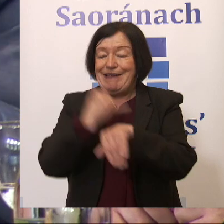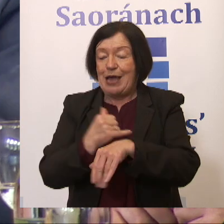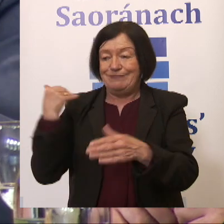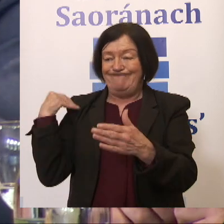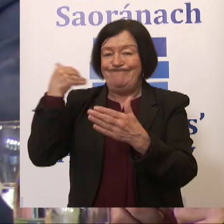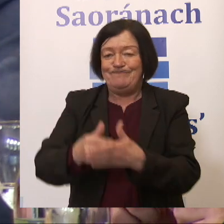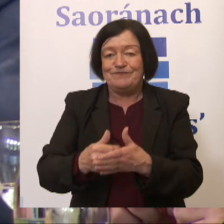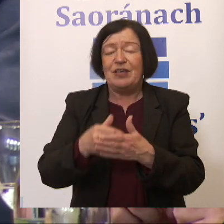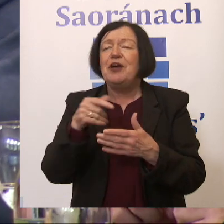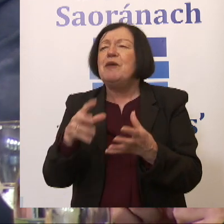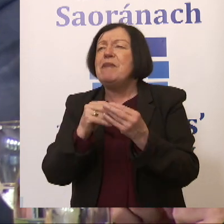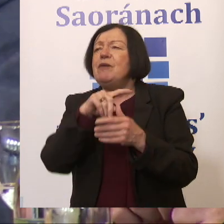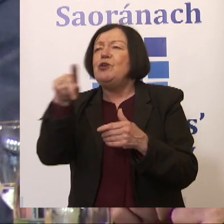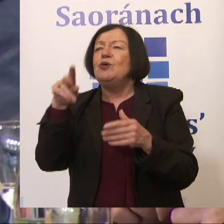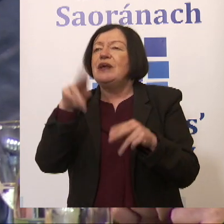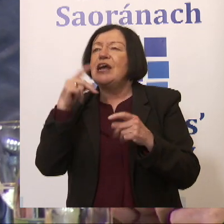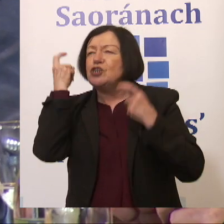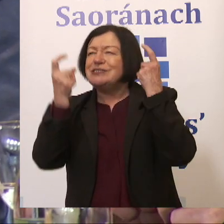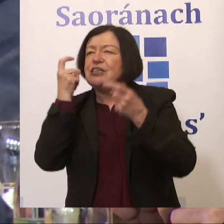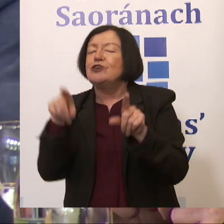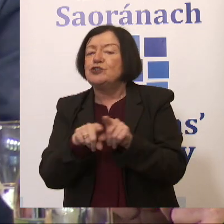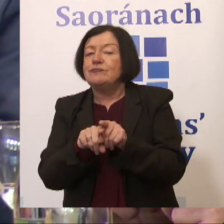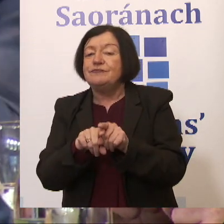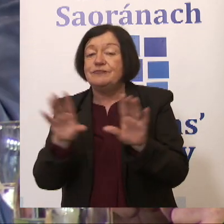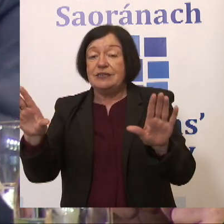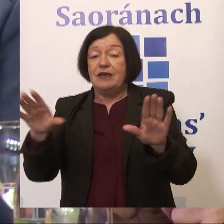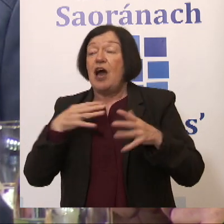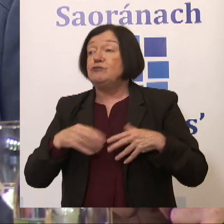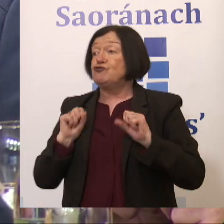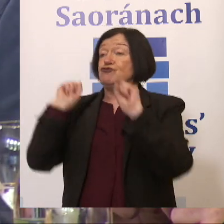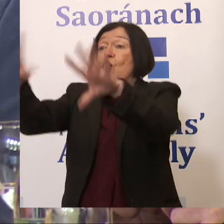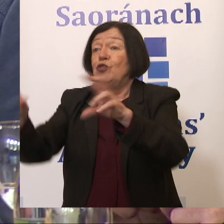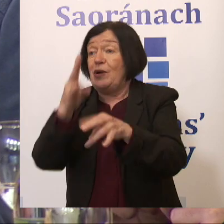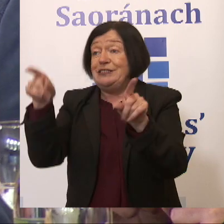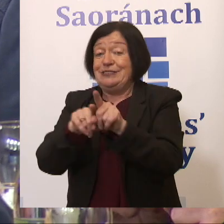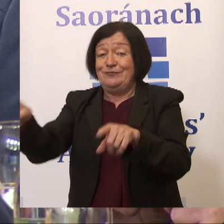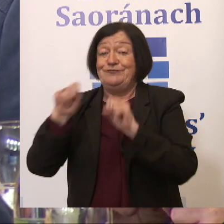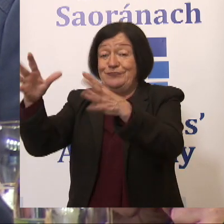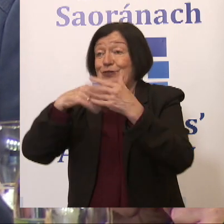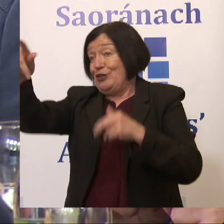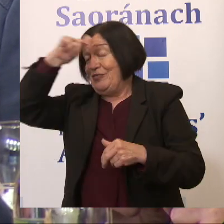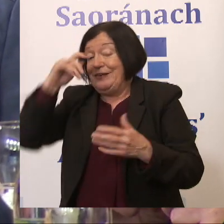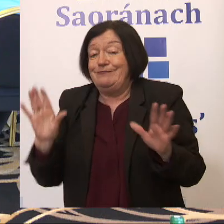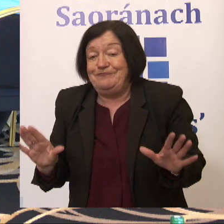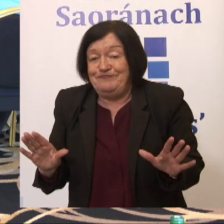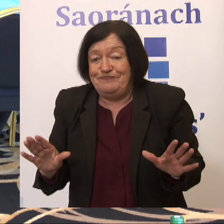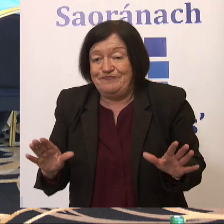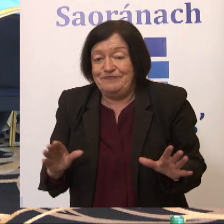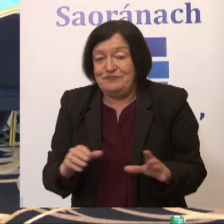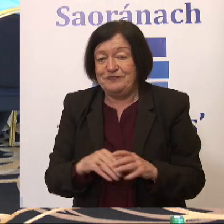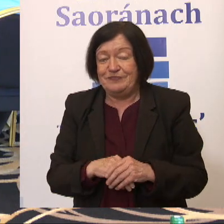maybe that would be something you could consider as well. So there you are, I'm throwing the question back at you. What do you think?